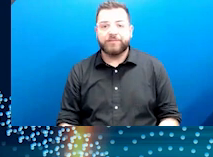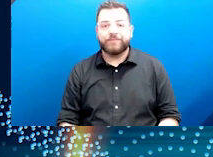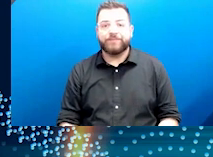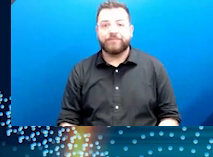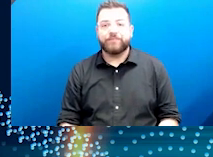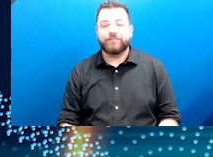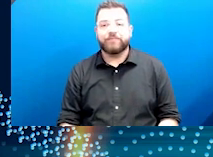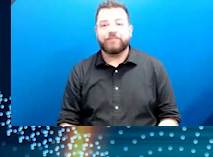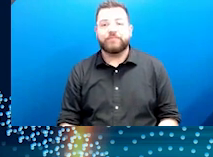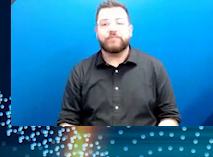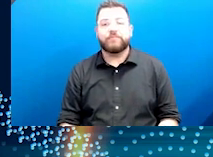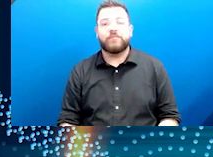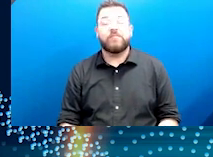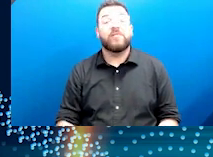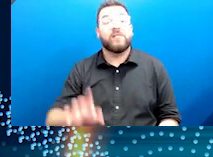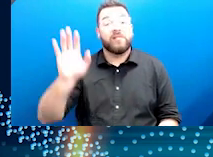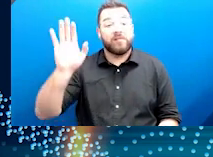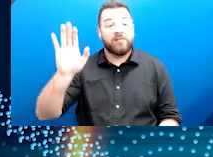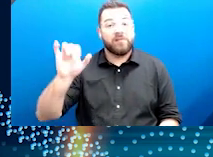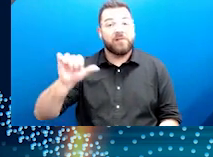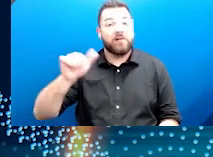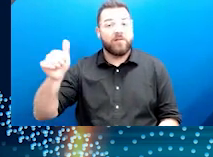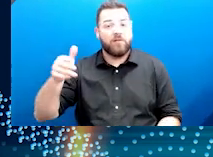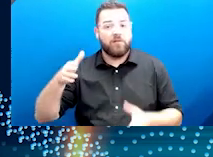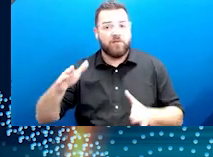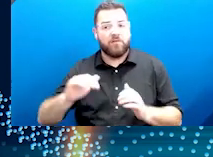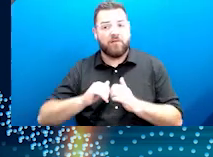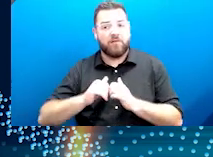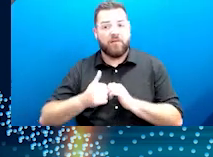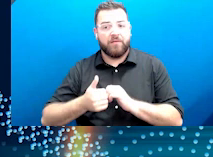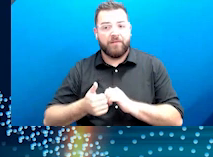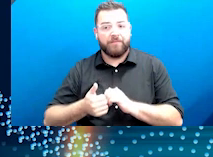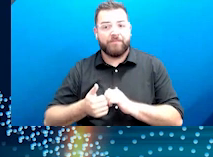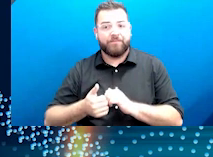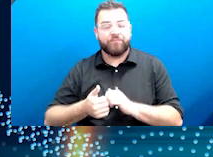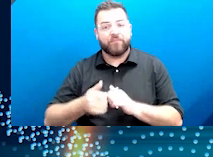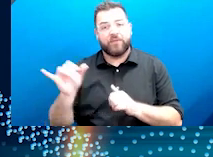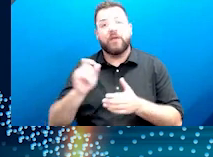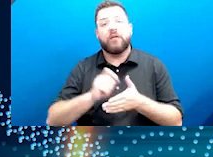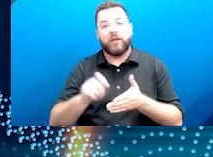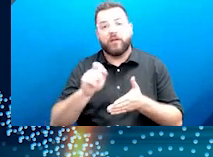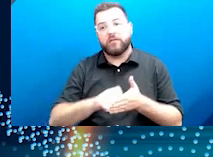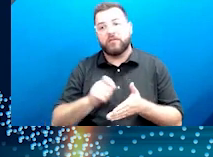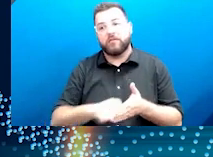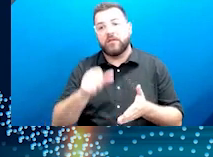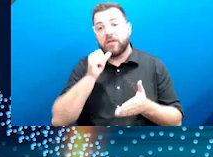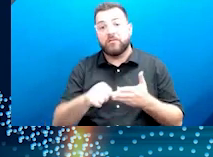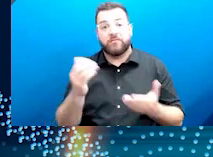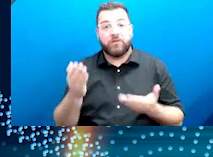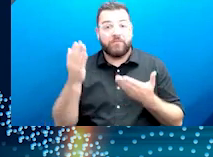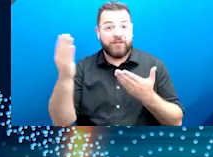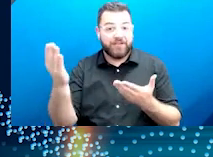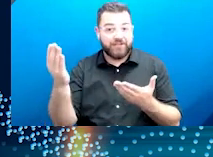Another thing that I have used it for often is writing letters of recommendation. Right. I think